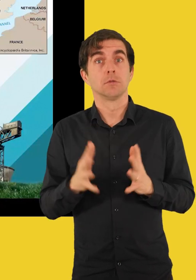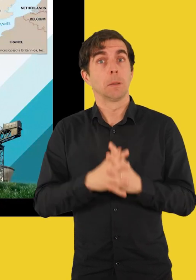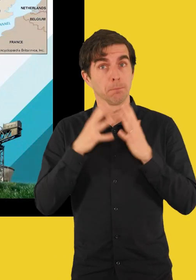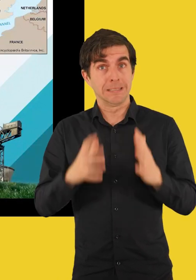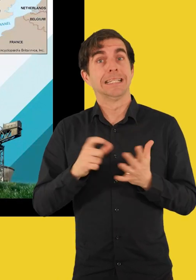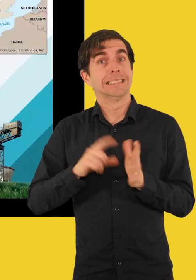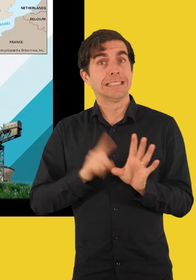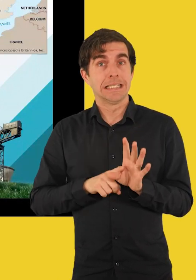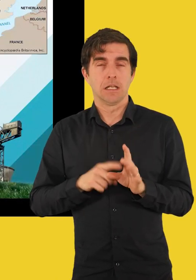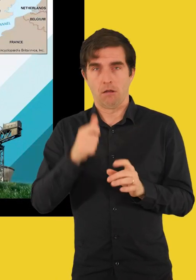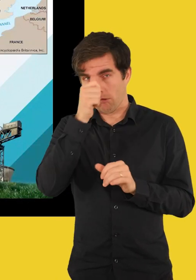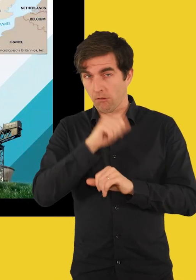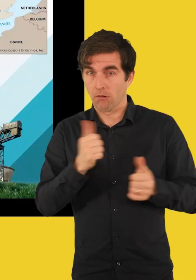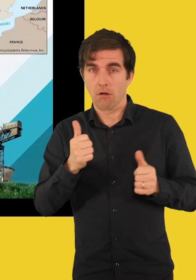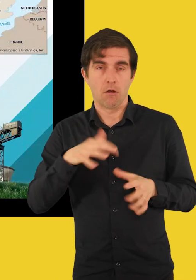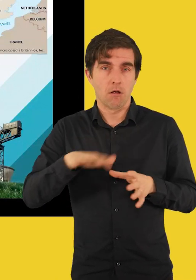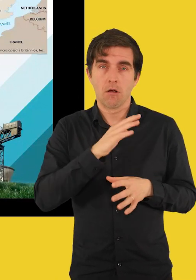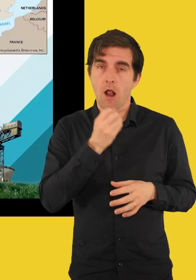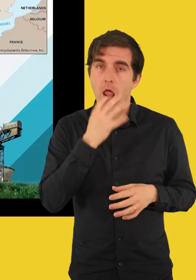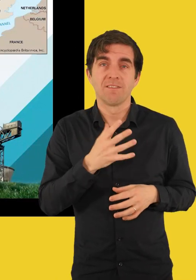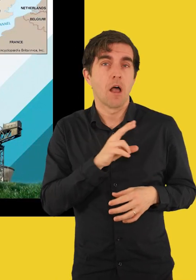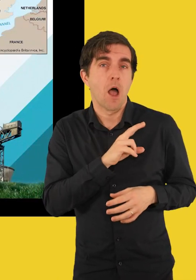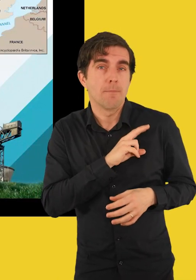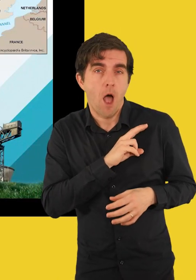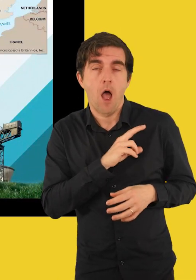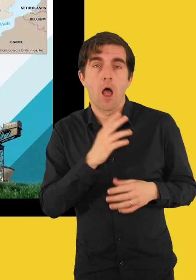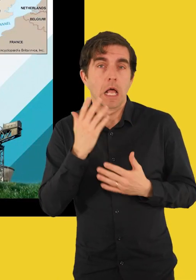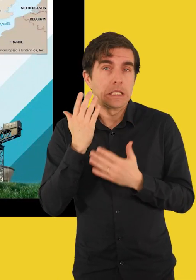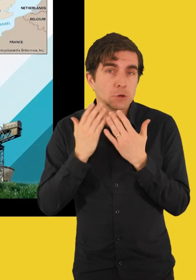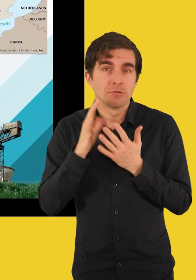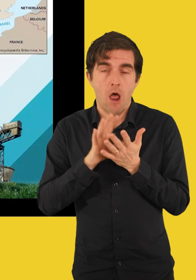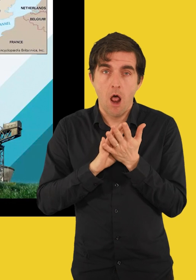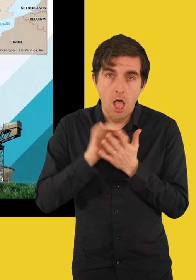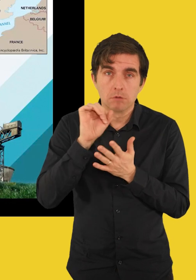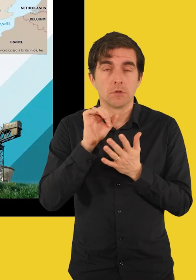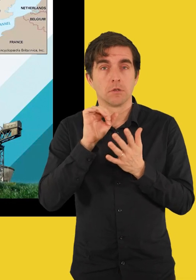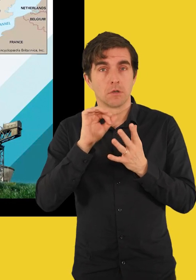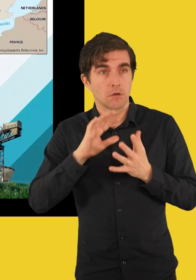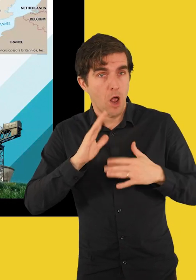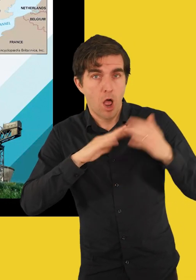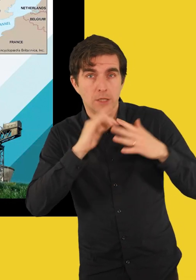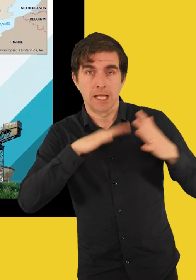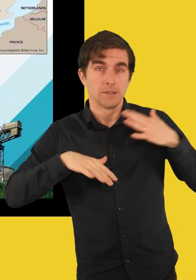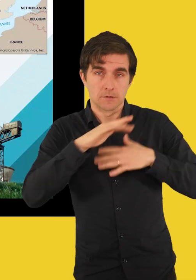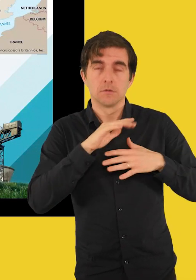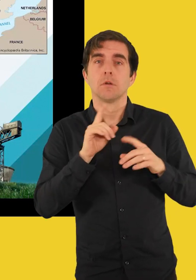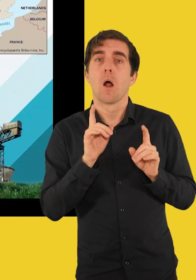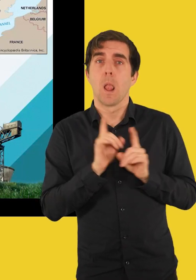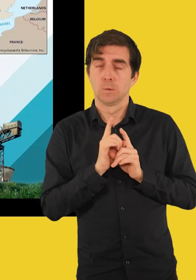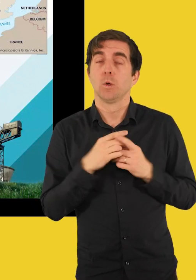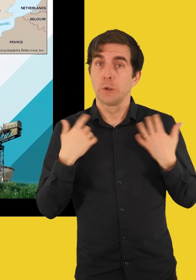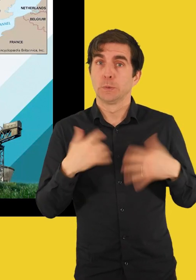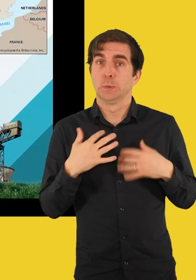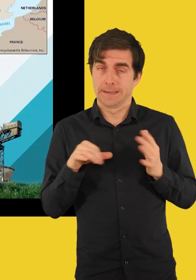city, and it's known for its parks, its history, its culture, its architecture. But at the same time, Glasgow is